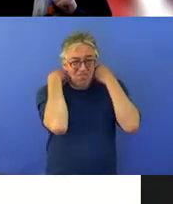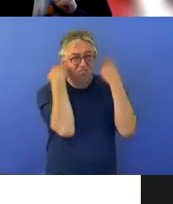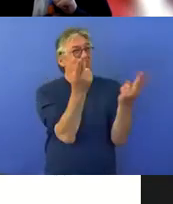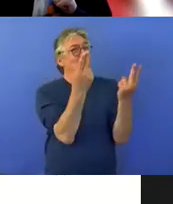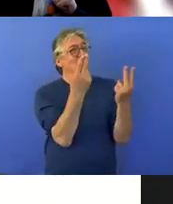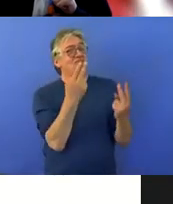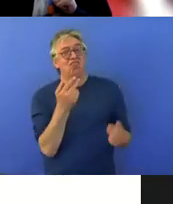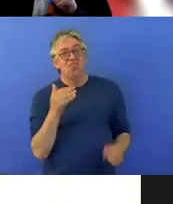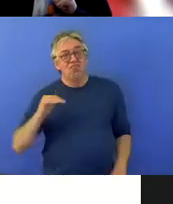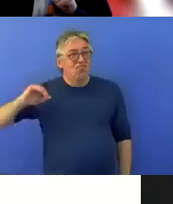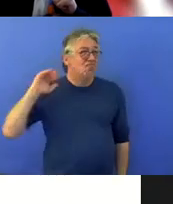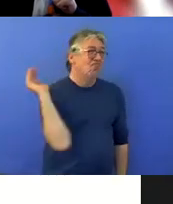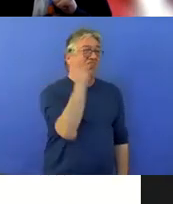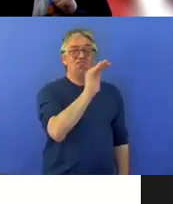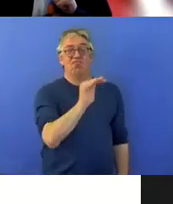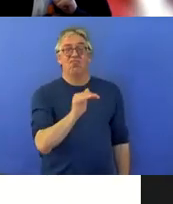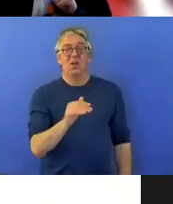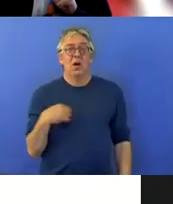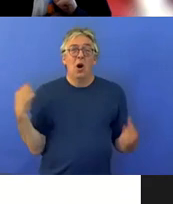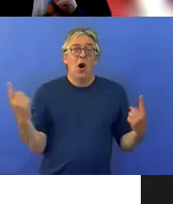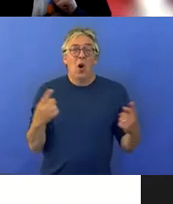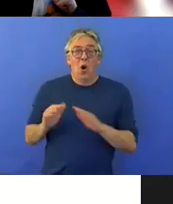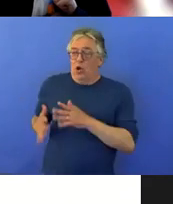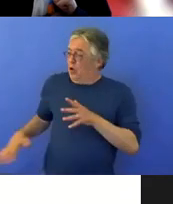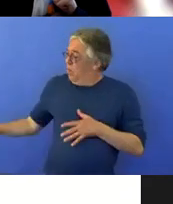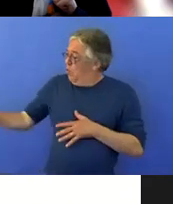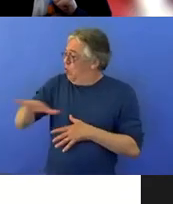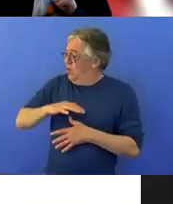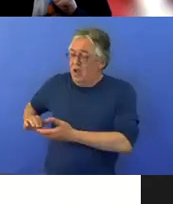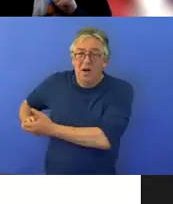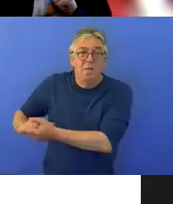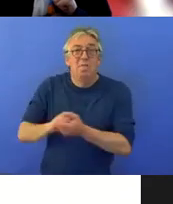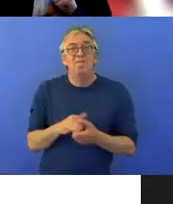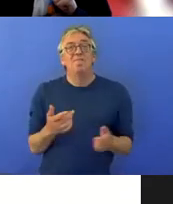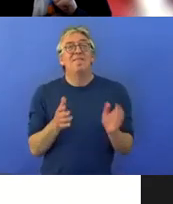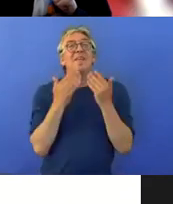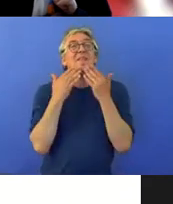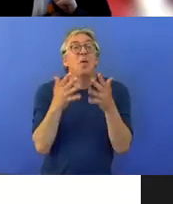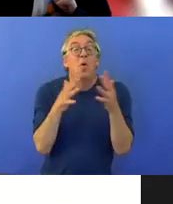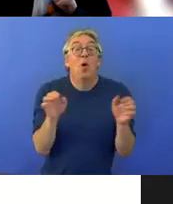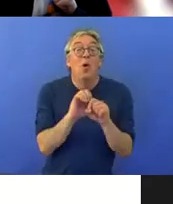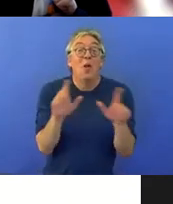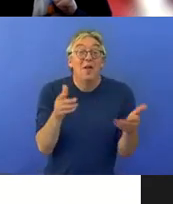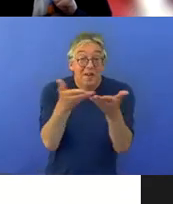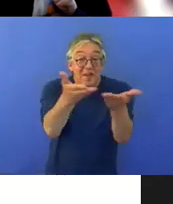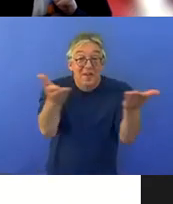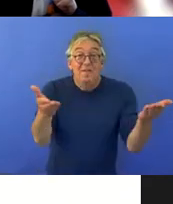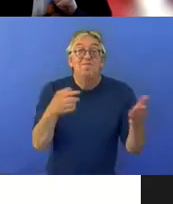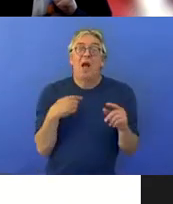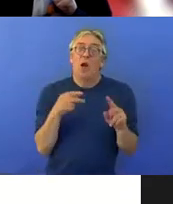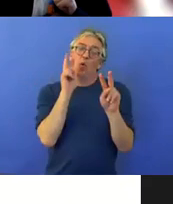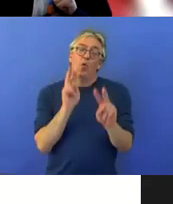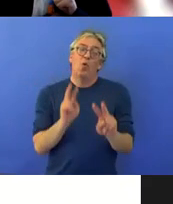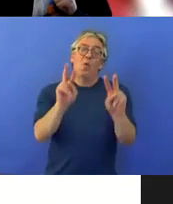bring the broader community with us. Thank you all. I look forward to the next discussion. Thank you very much.